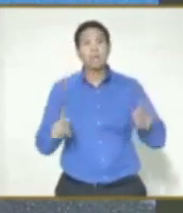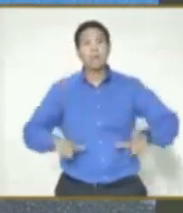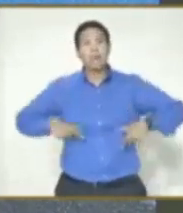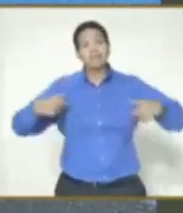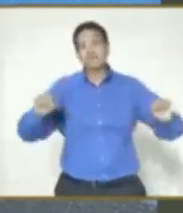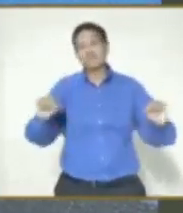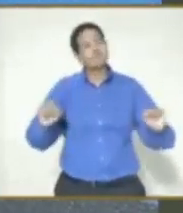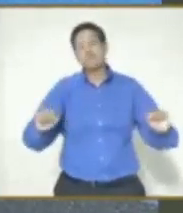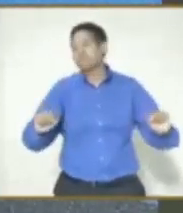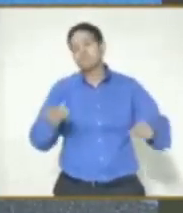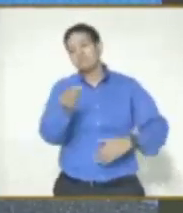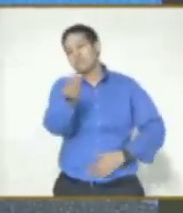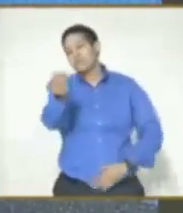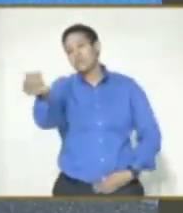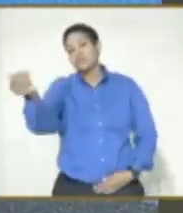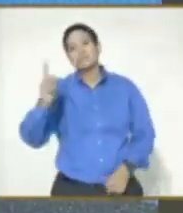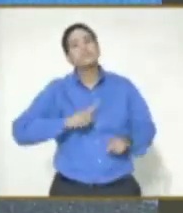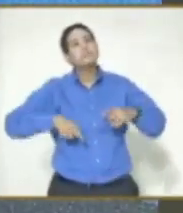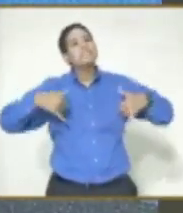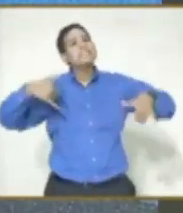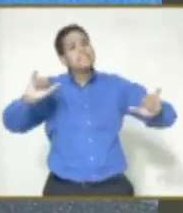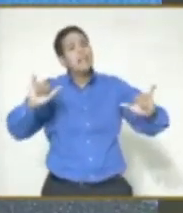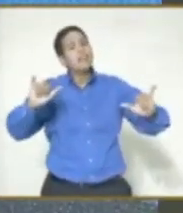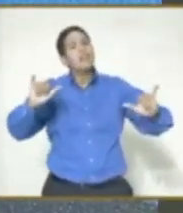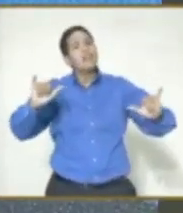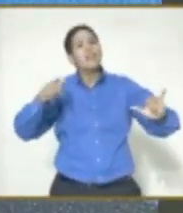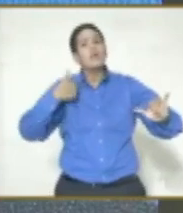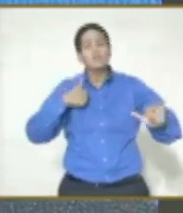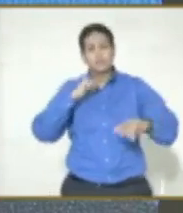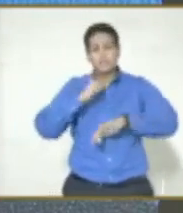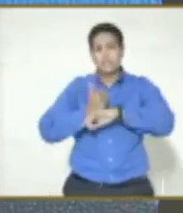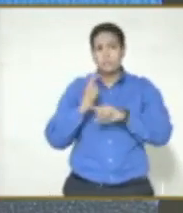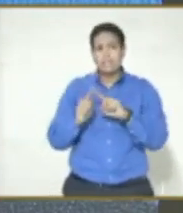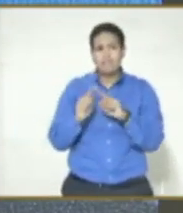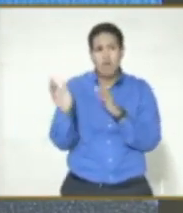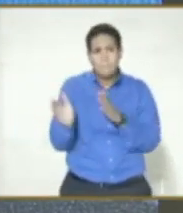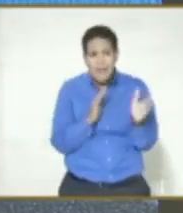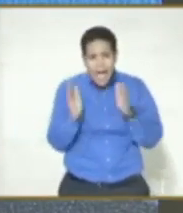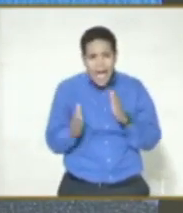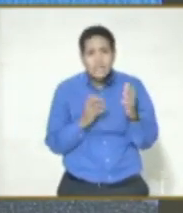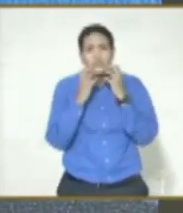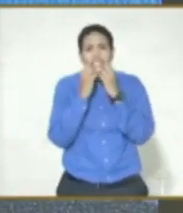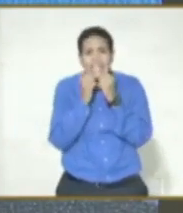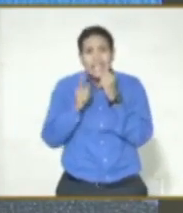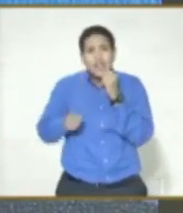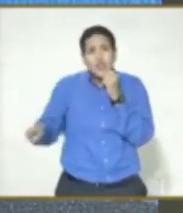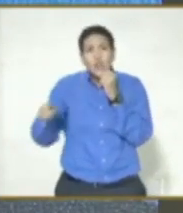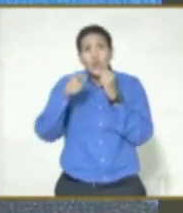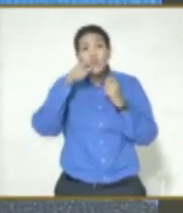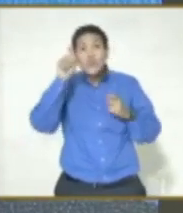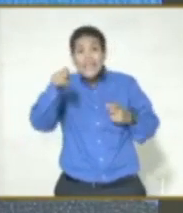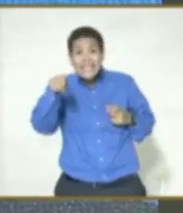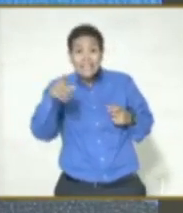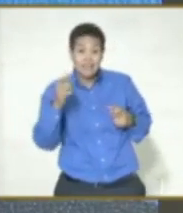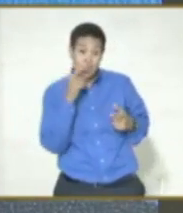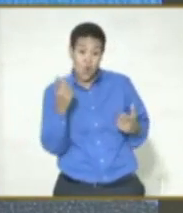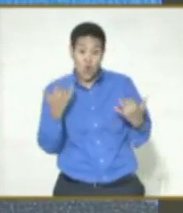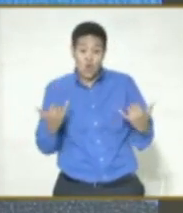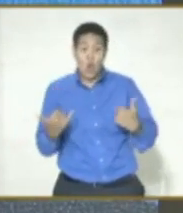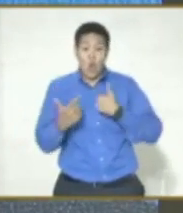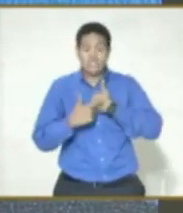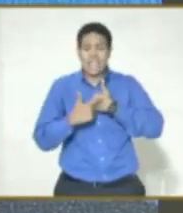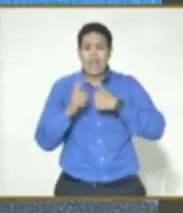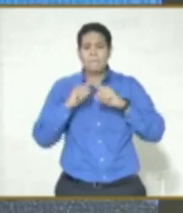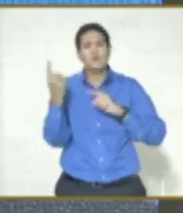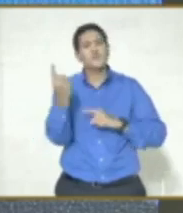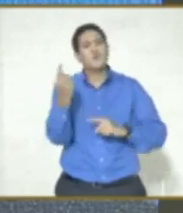street. Nonetheless, we have put plans in place to take care of them, not only during this time, but it's something that